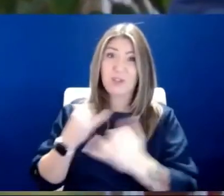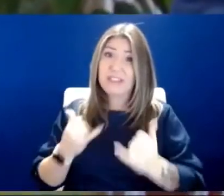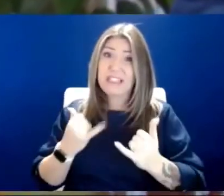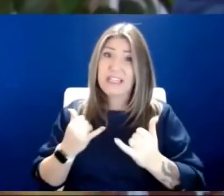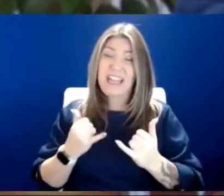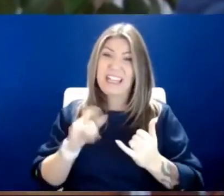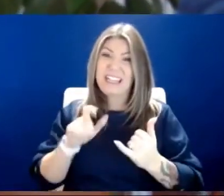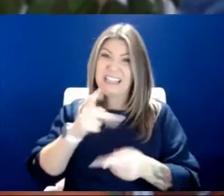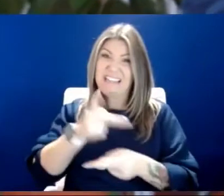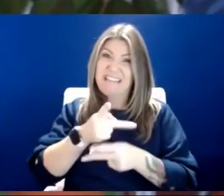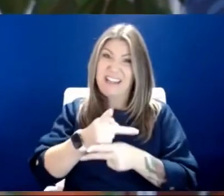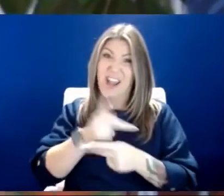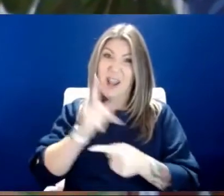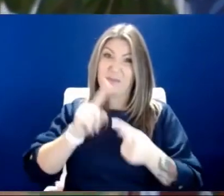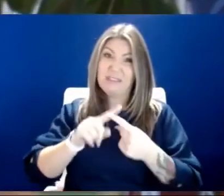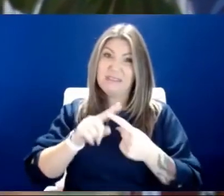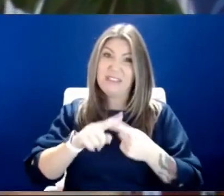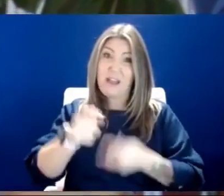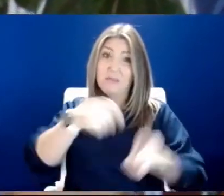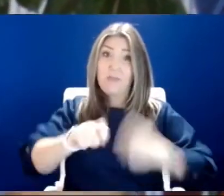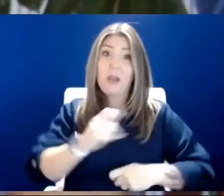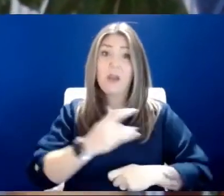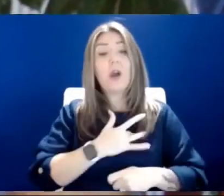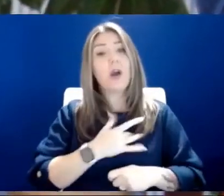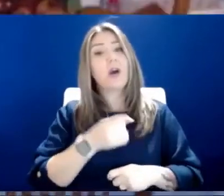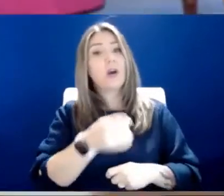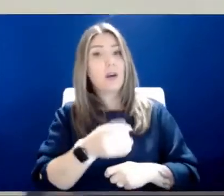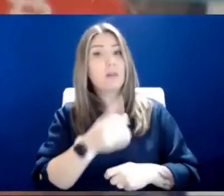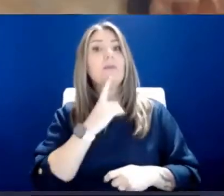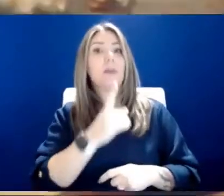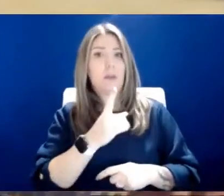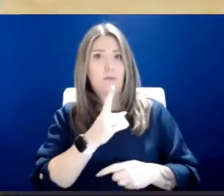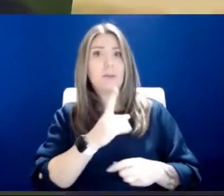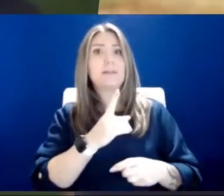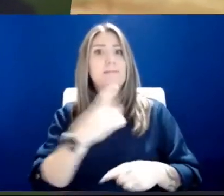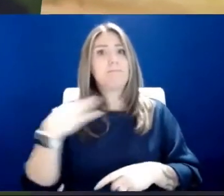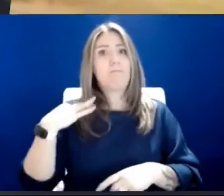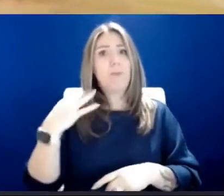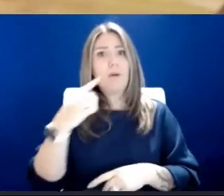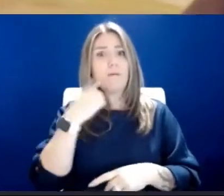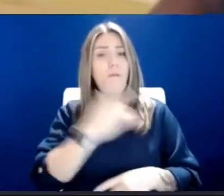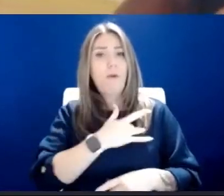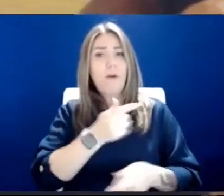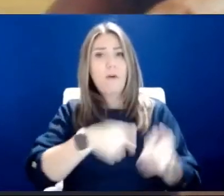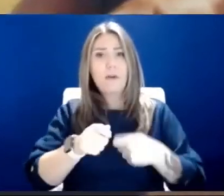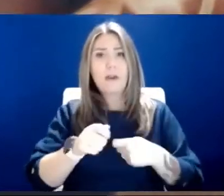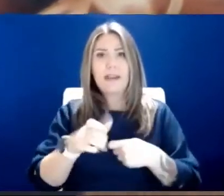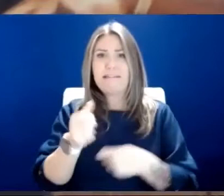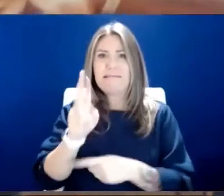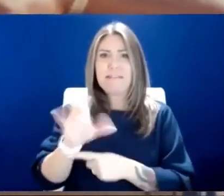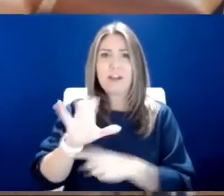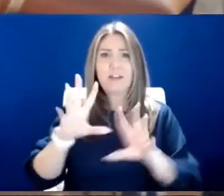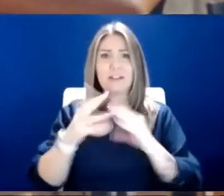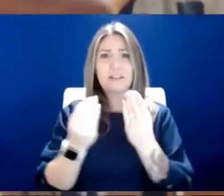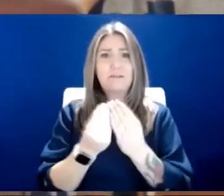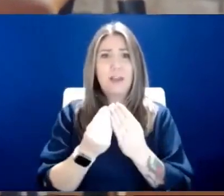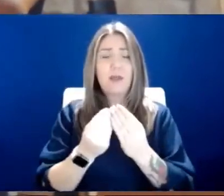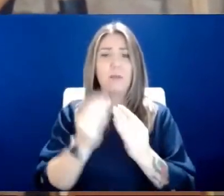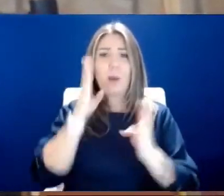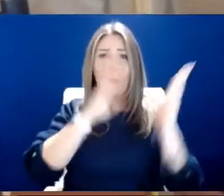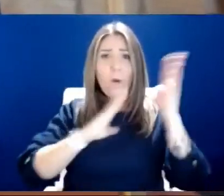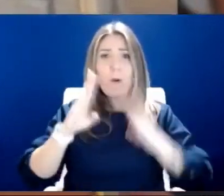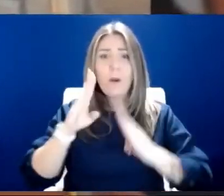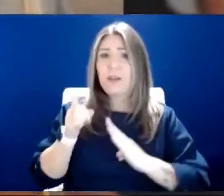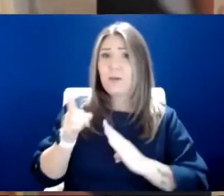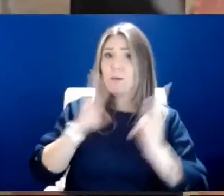we can get you a heart. He was a candidate for a heart transplant. While Gary's family worried about him, Gary was far more worried about